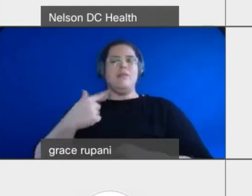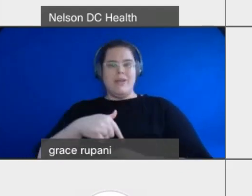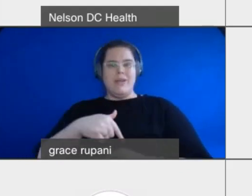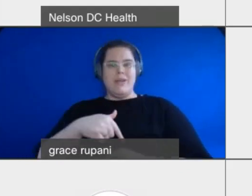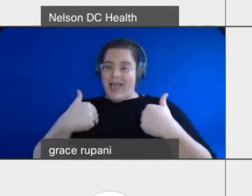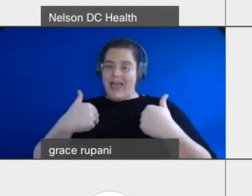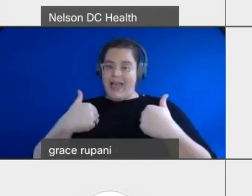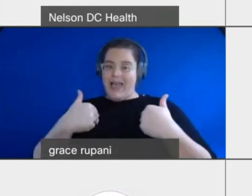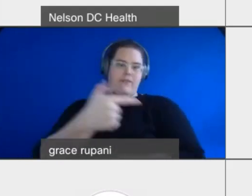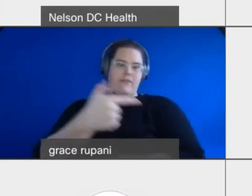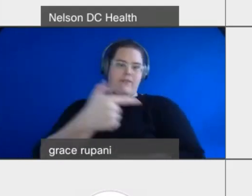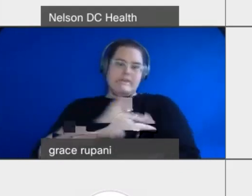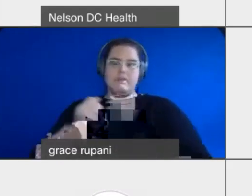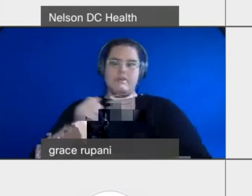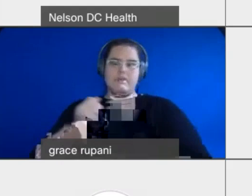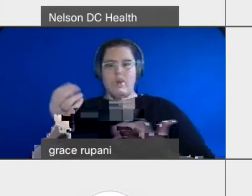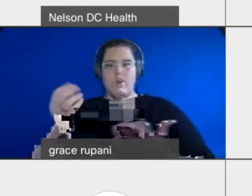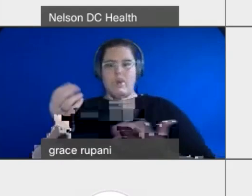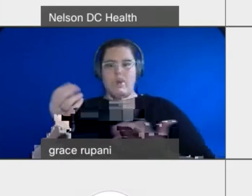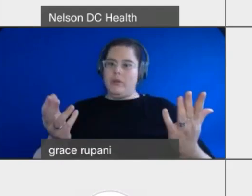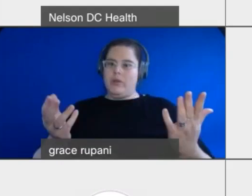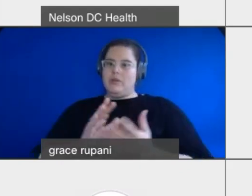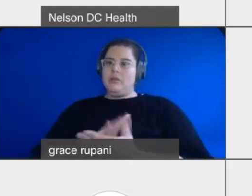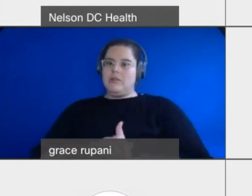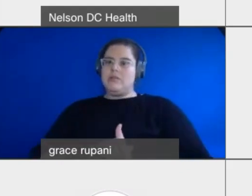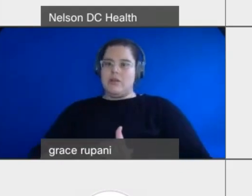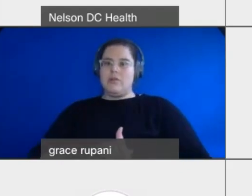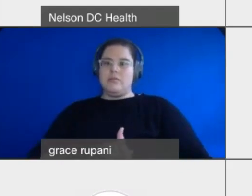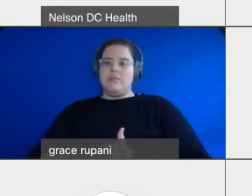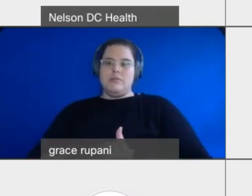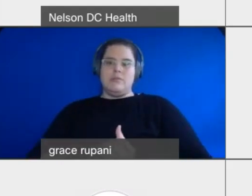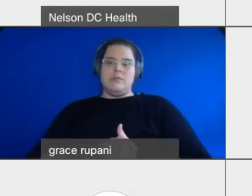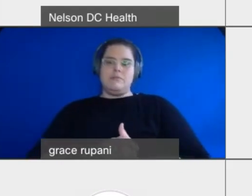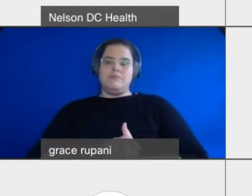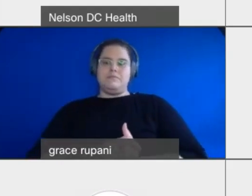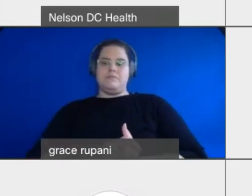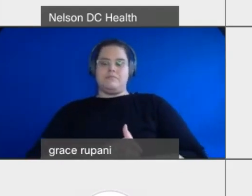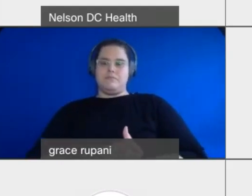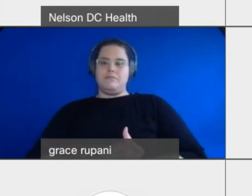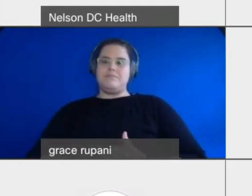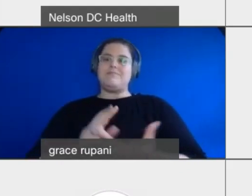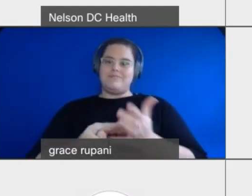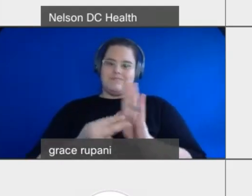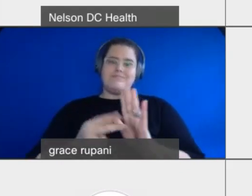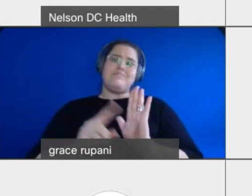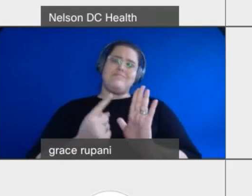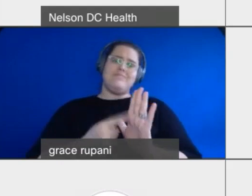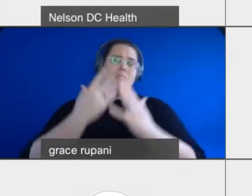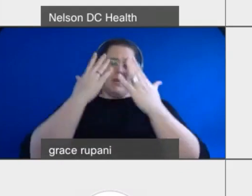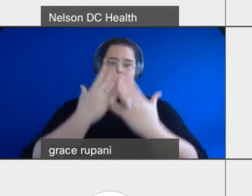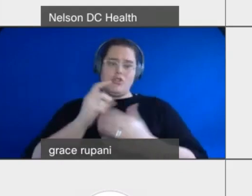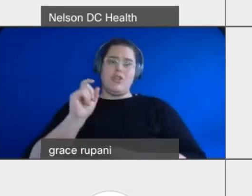mean, I'm reading this as sort of instructions to someone. It does mean that sometimes you have to go back and do it all over again.